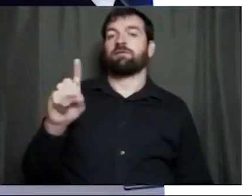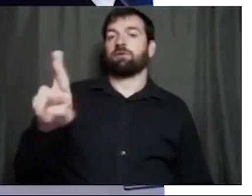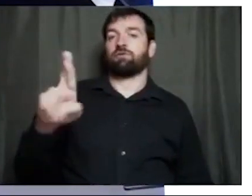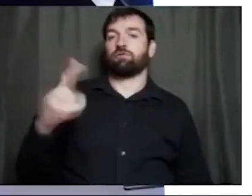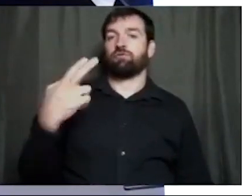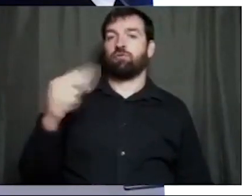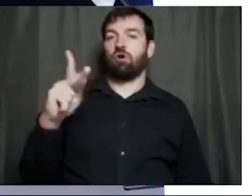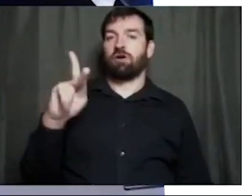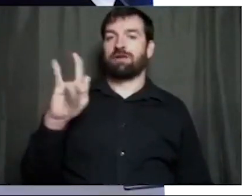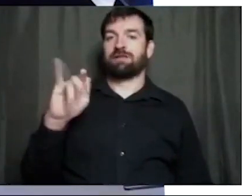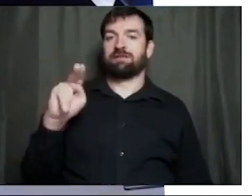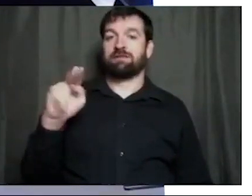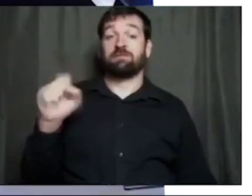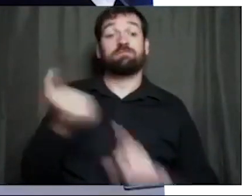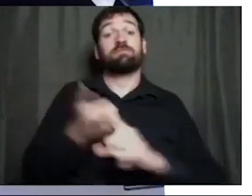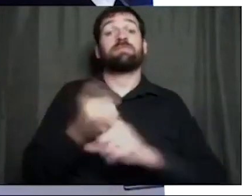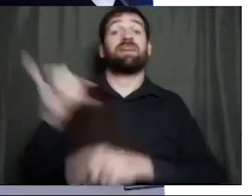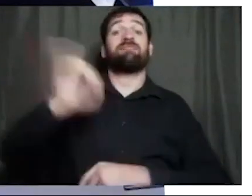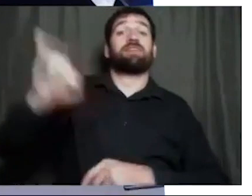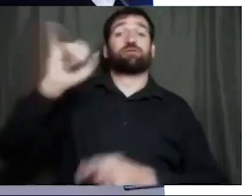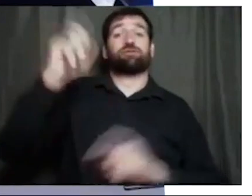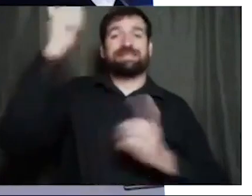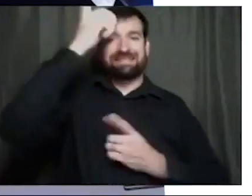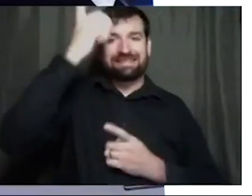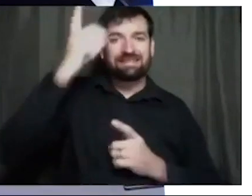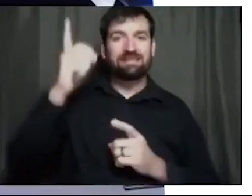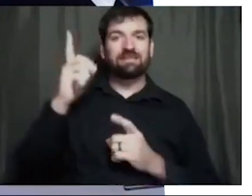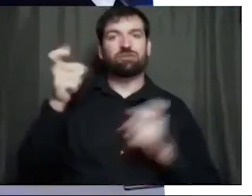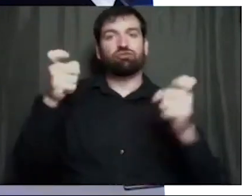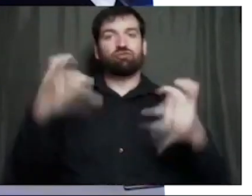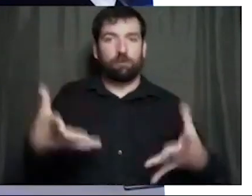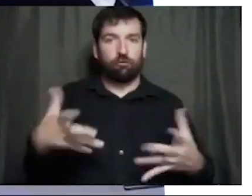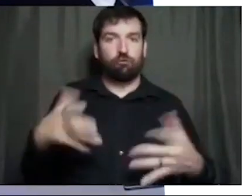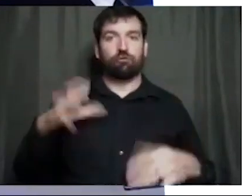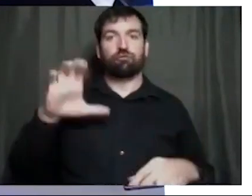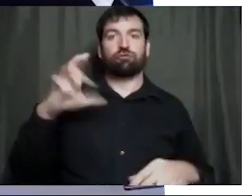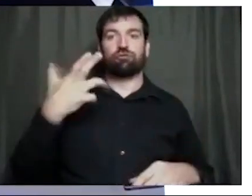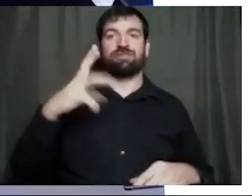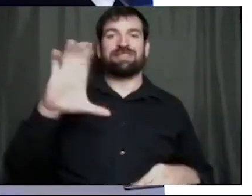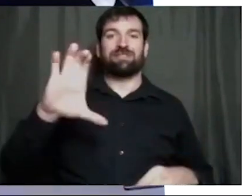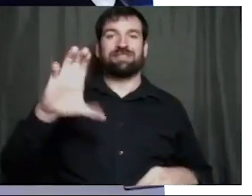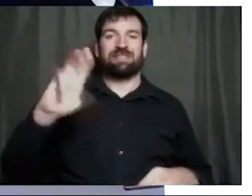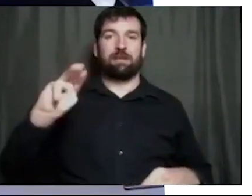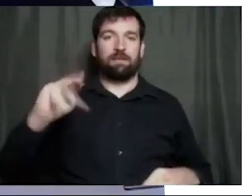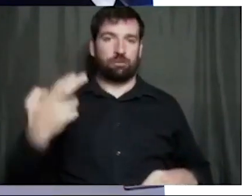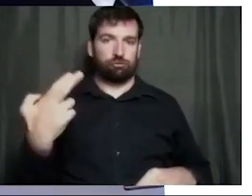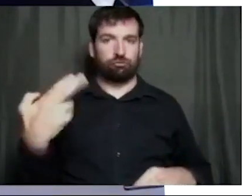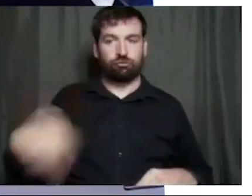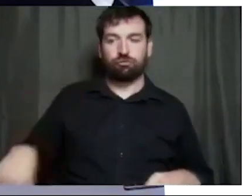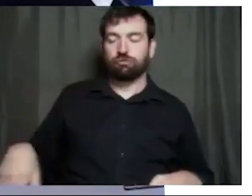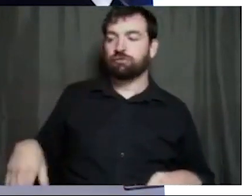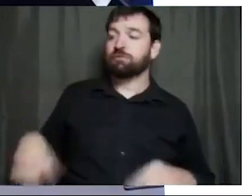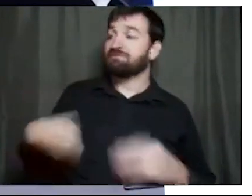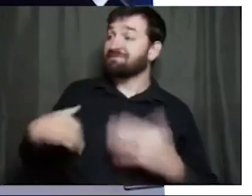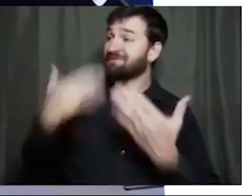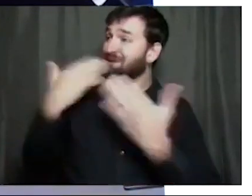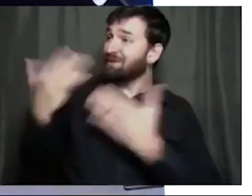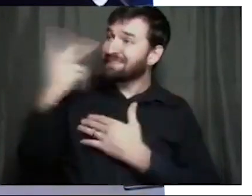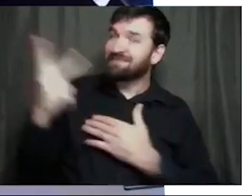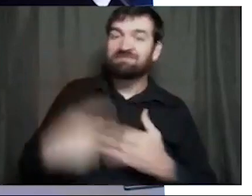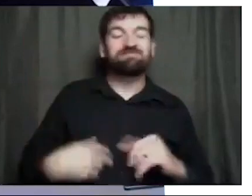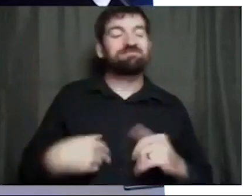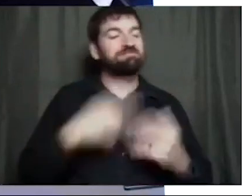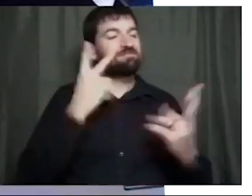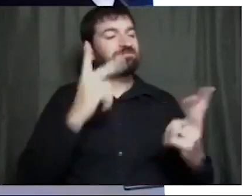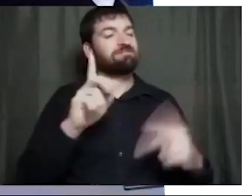Disease Division Director at Children's Mercy. Thank you so much for being here. Thank you for having me. We've been seeing you pop up on television. I know Dr. Hawkinson was saying it was nice to